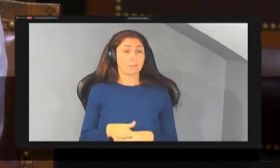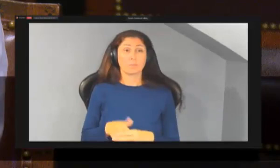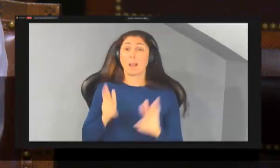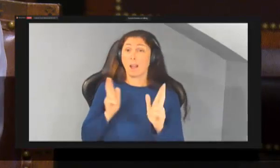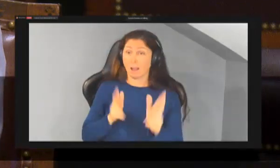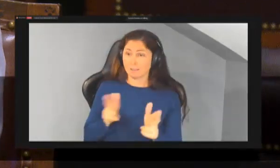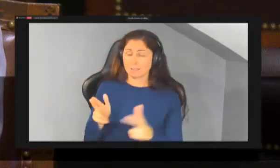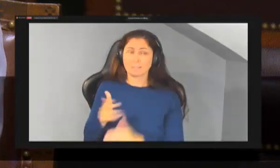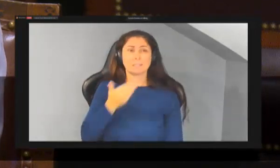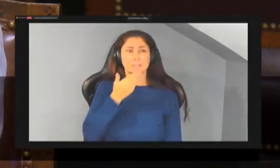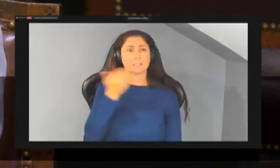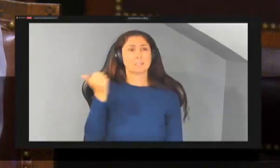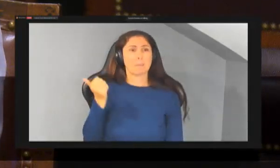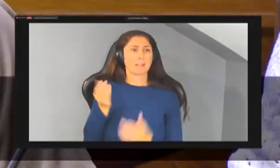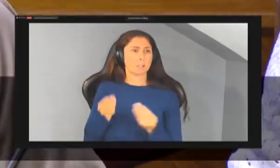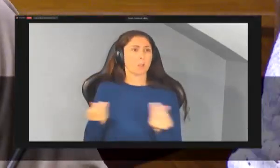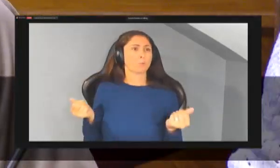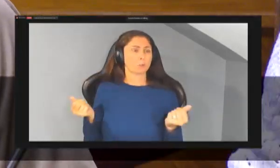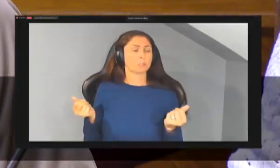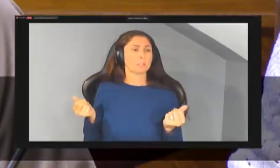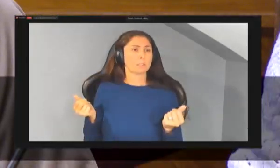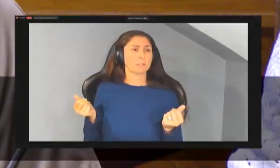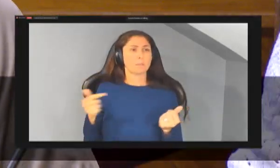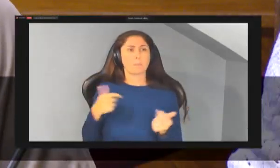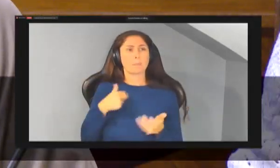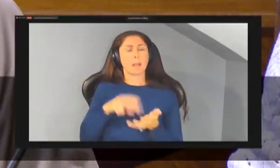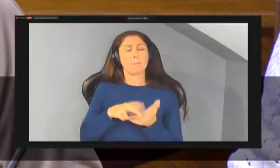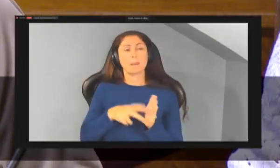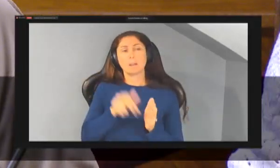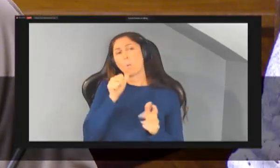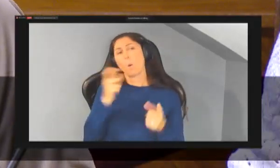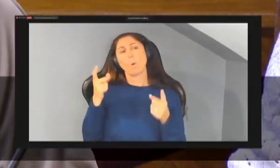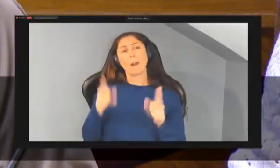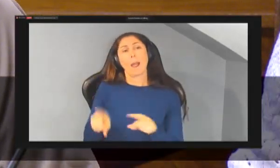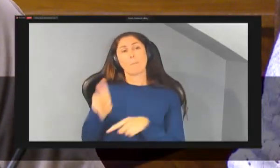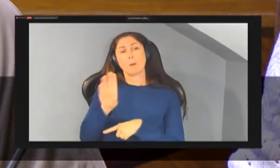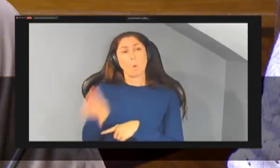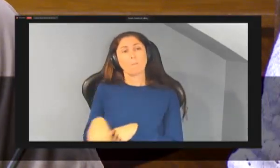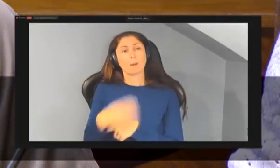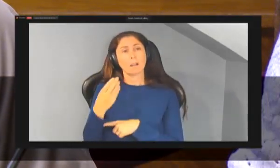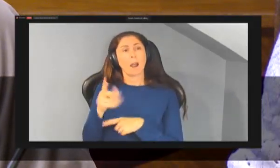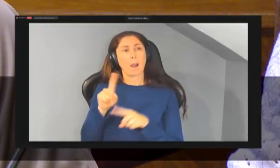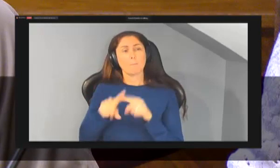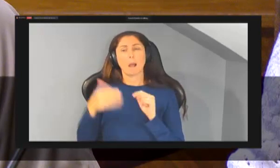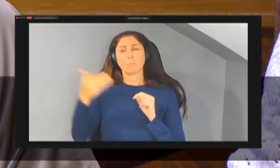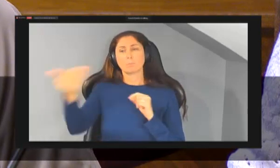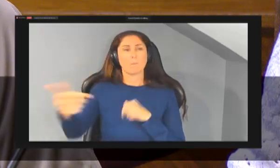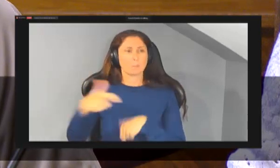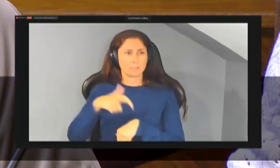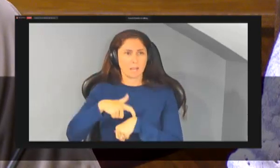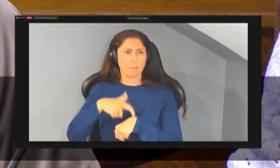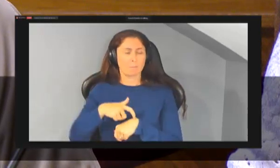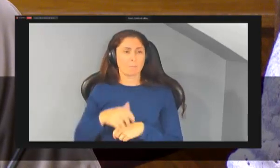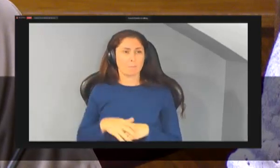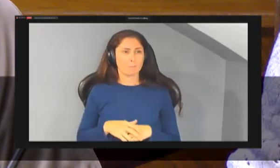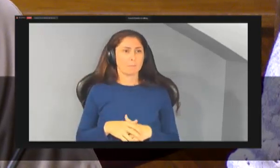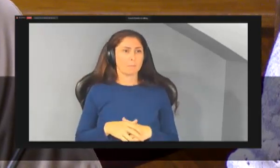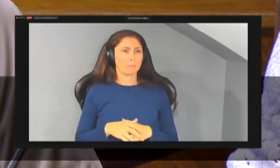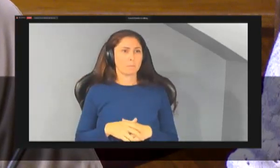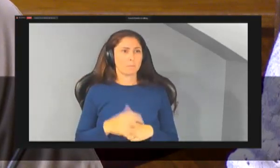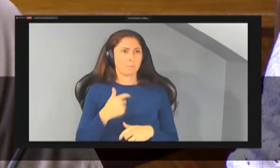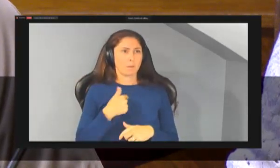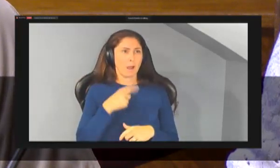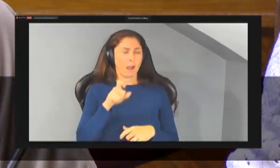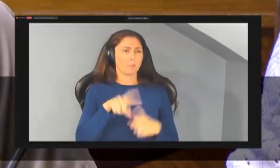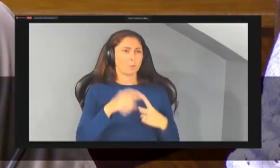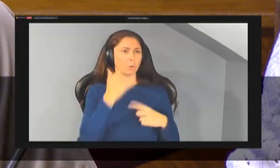best solution. I mean, it won't happen overnight, but it's over time. I'm going to call out the USDA on that one because I